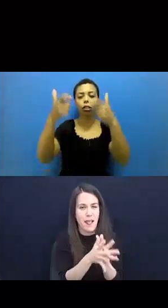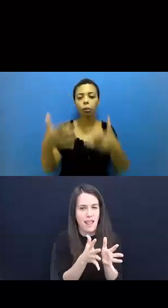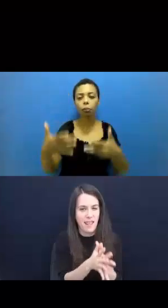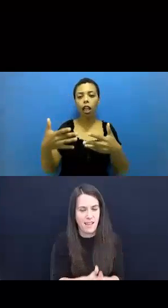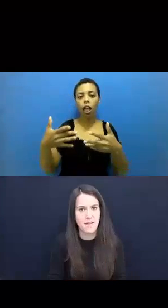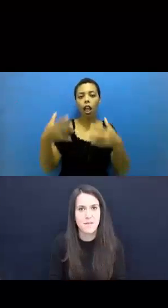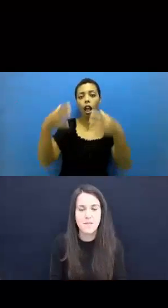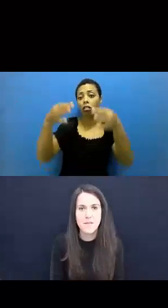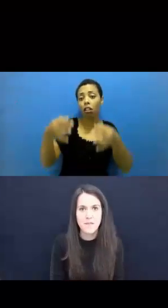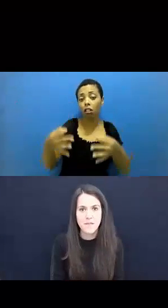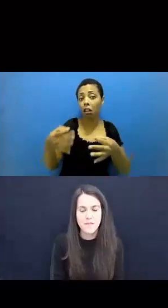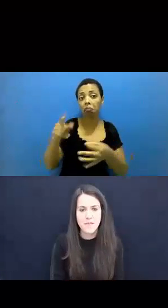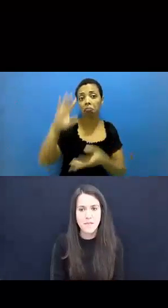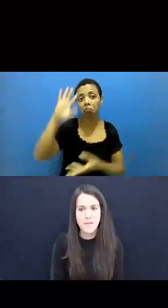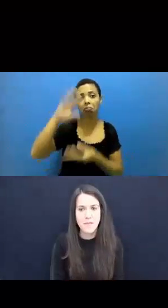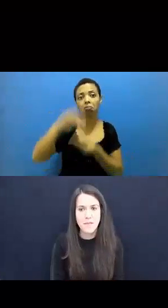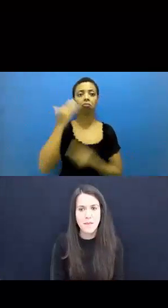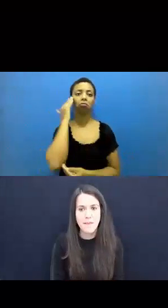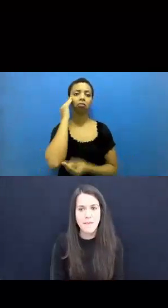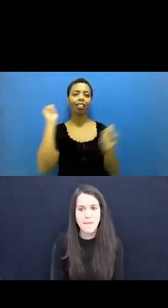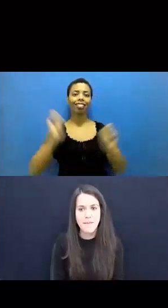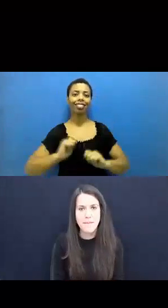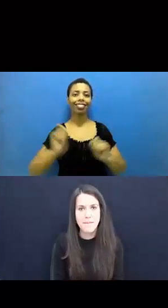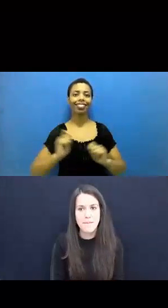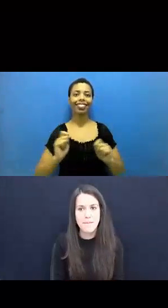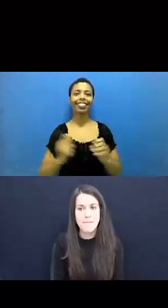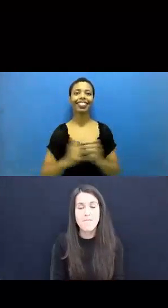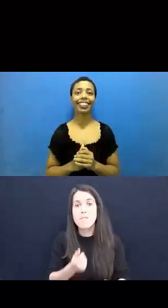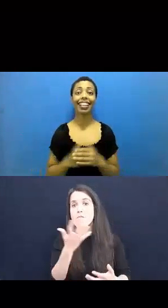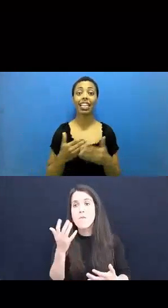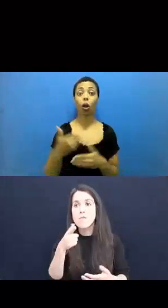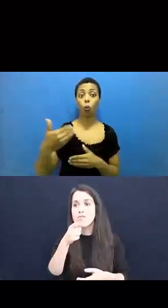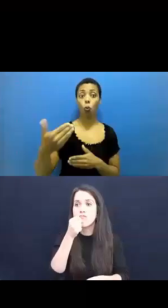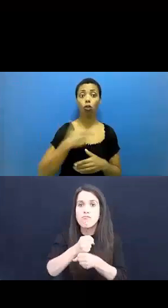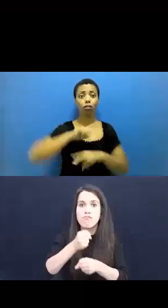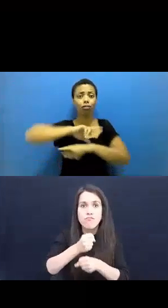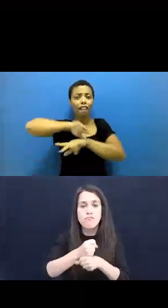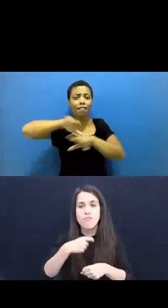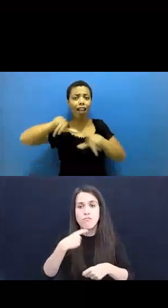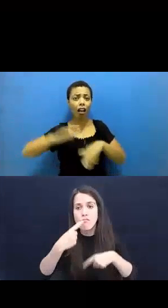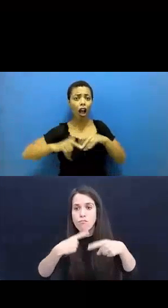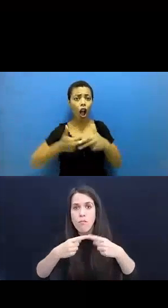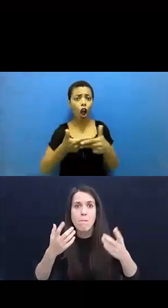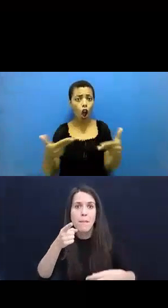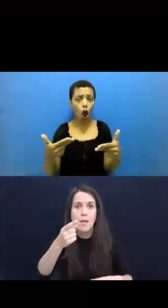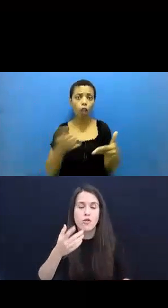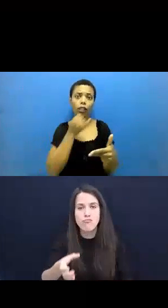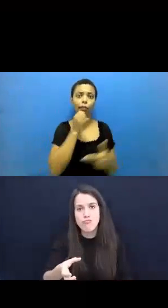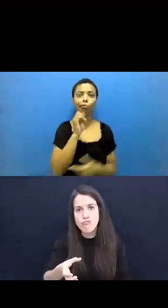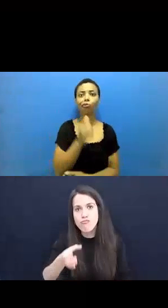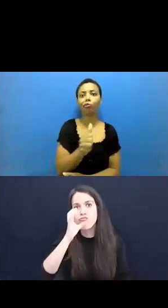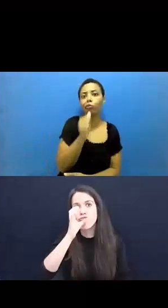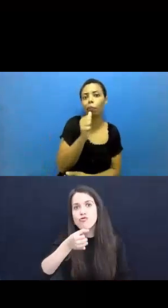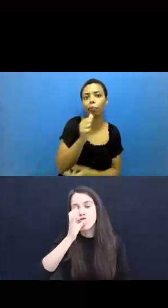Sometimes they are made of what functional activities you are doing. So if you are like pouring a drink, so I can say it's filled